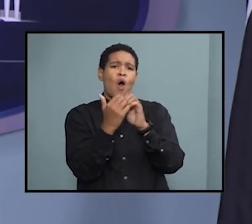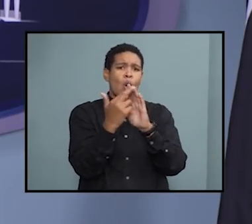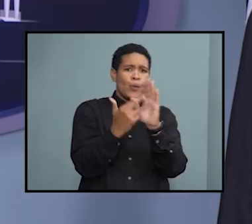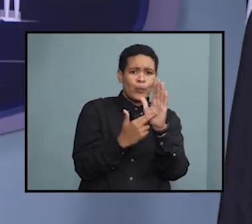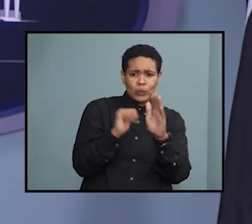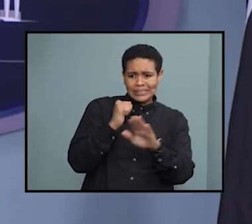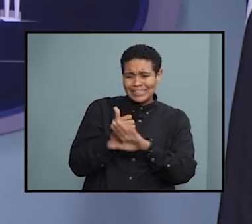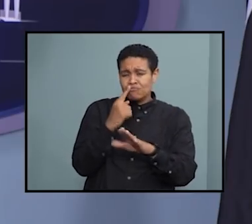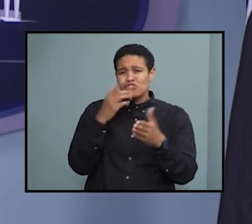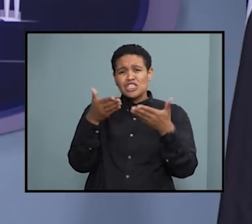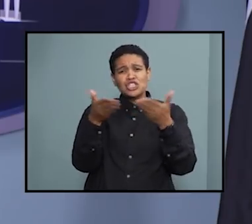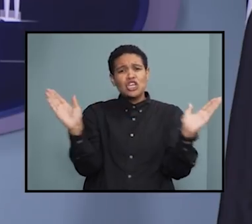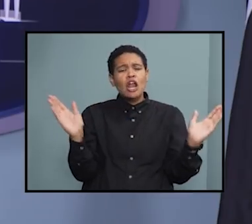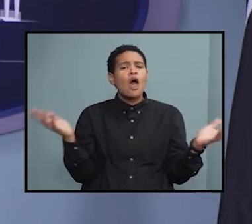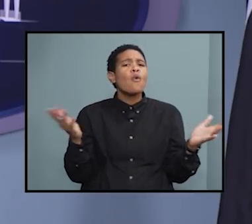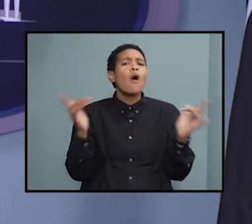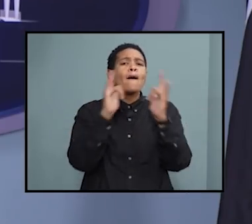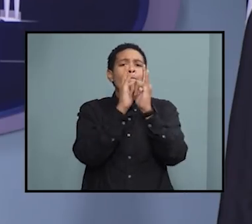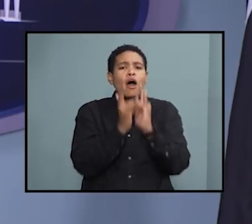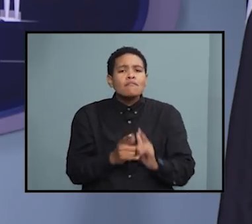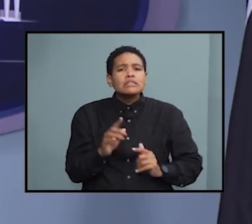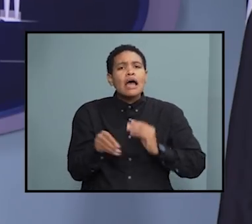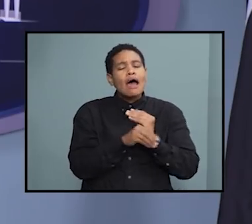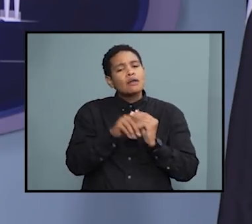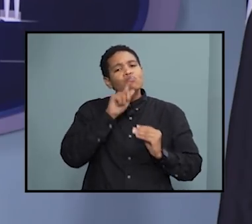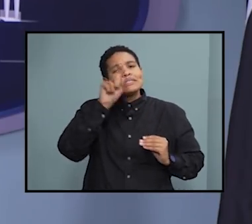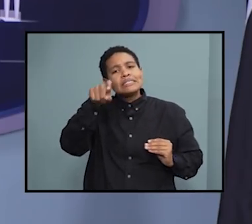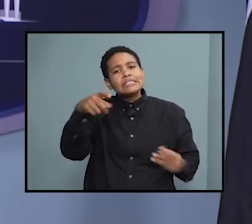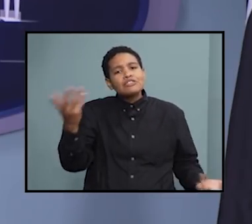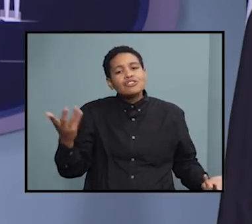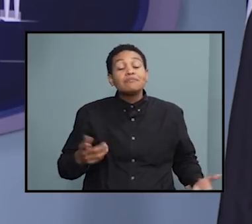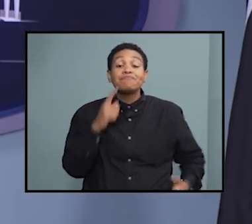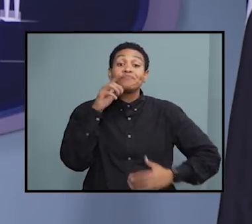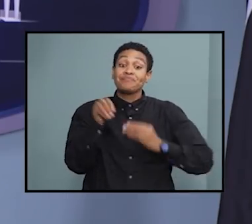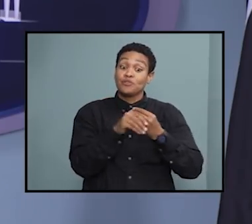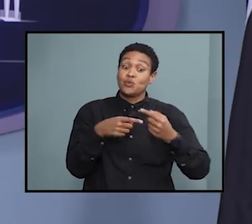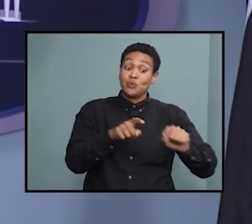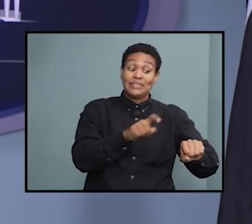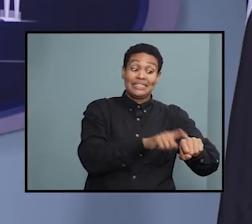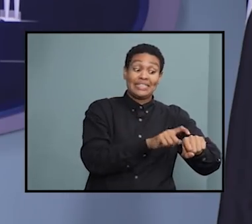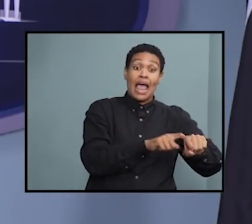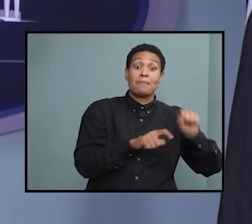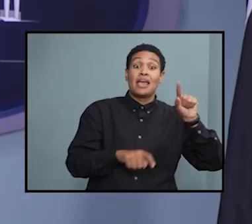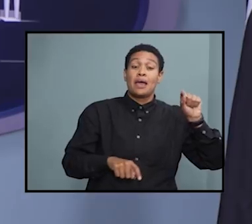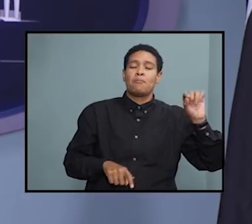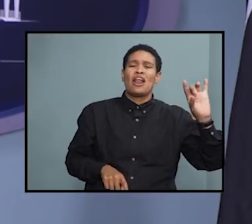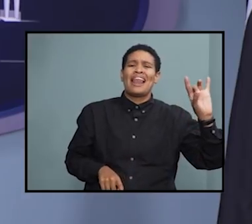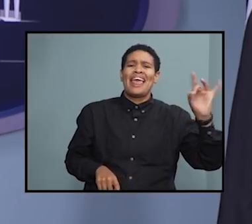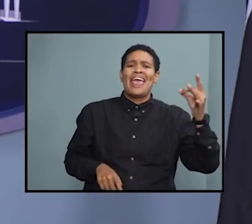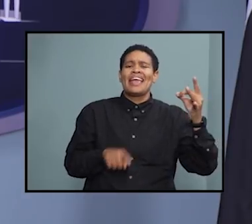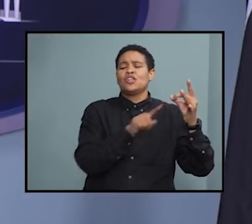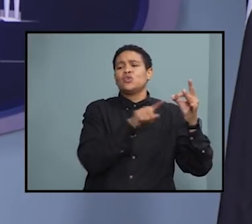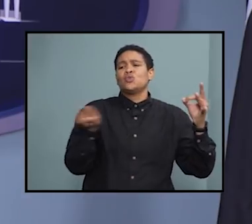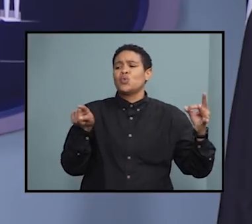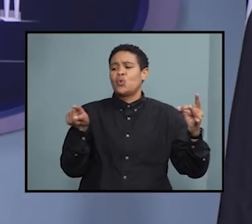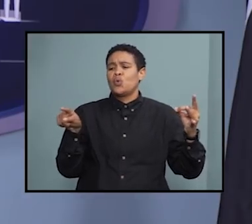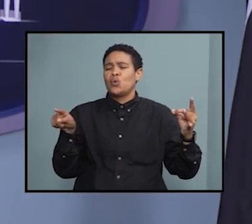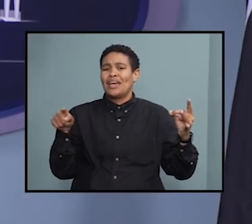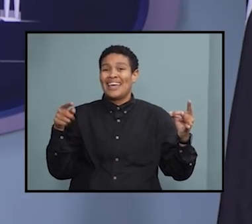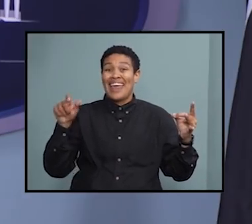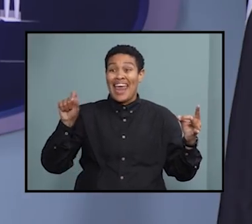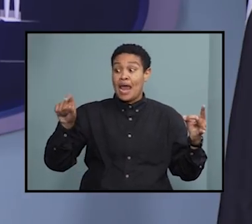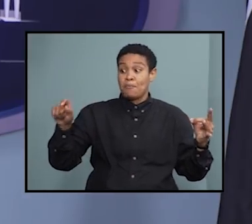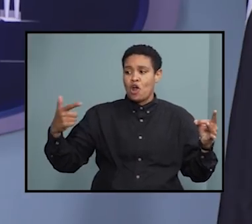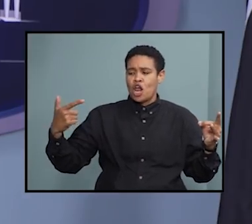working generally and what modifications are required. And also during the period April 8 to